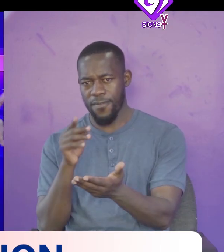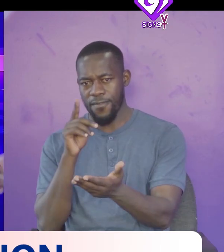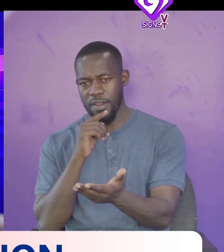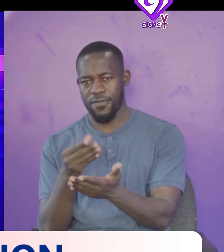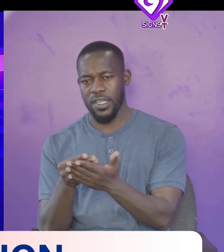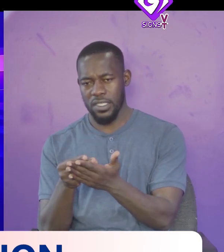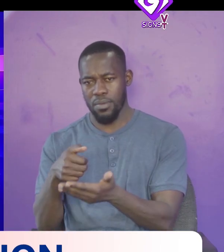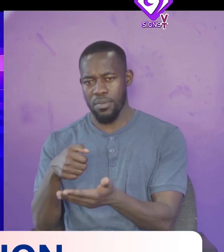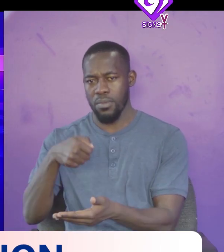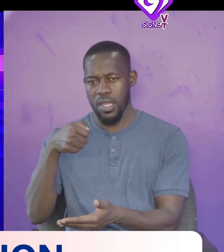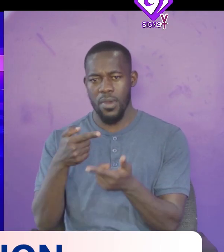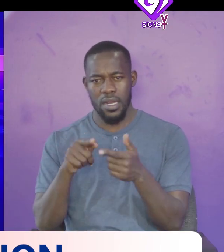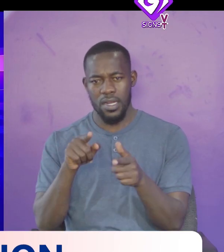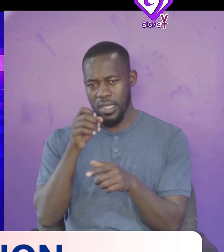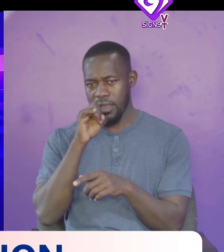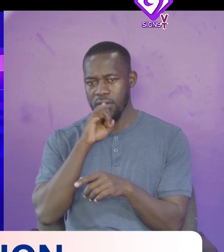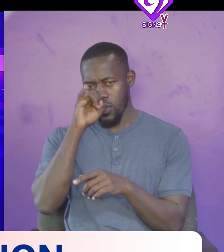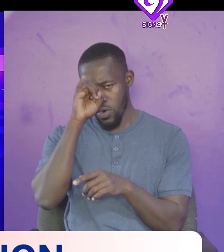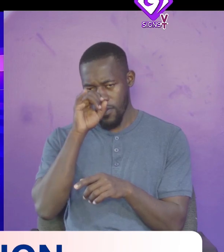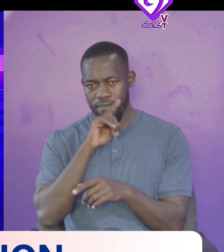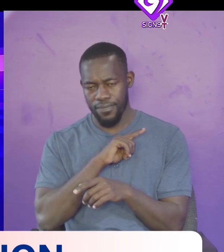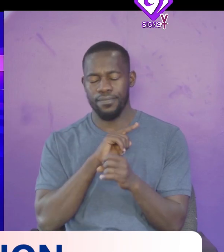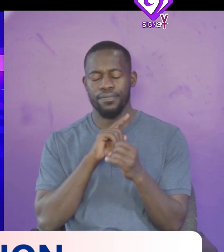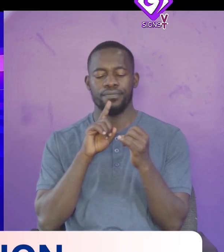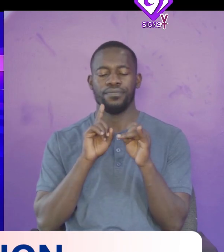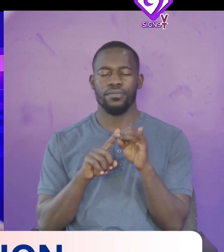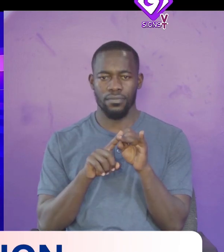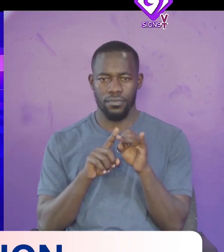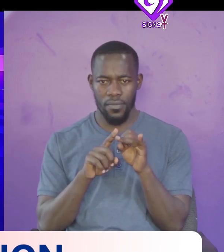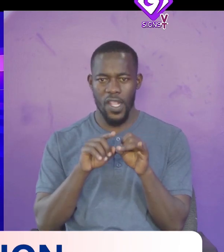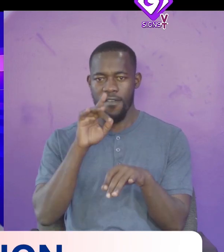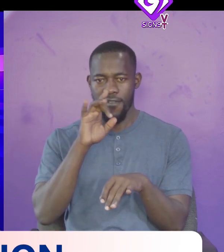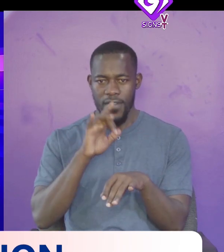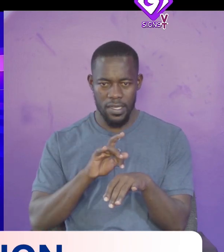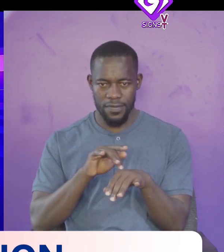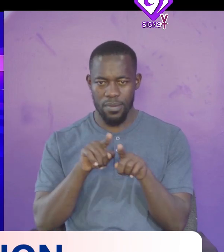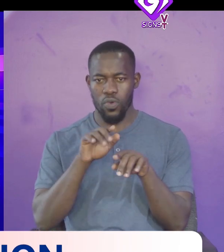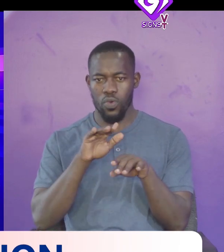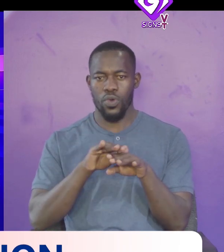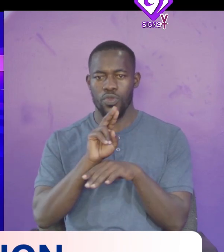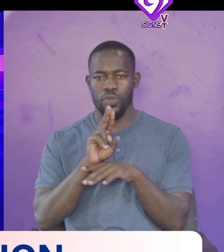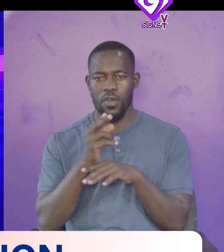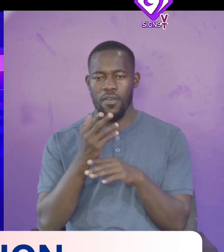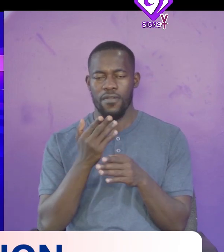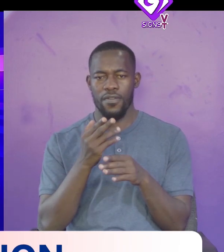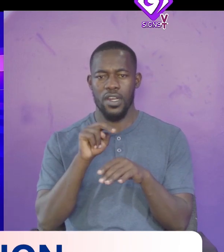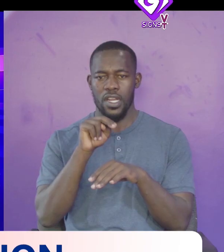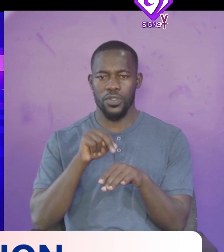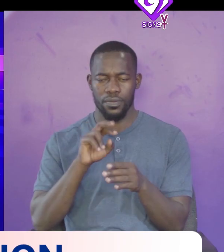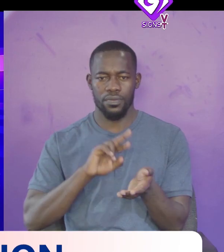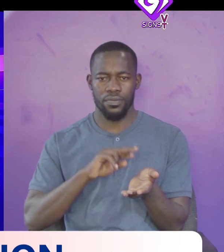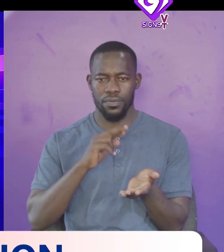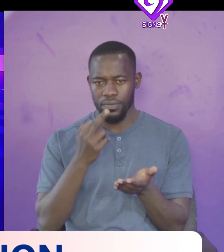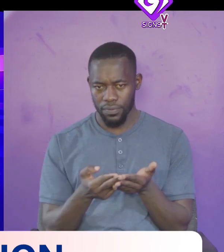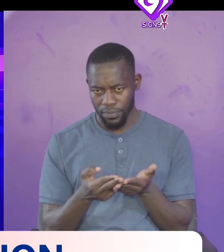ignored. Okay. Yeah. The second issue is effective and efficient use of national resources. Okay. So, Jonah, for you to qualify